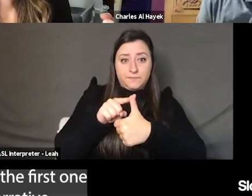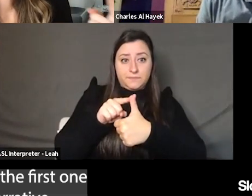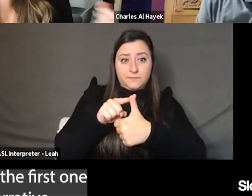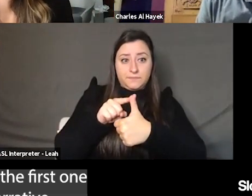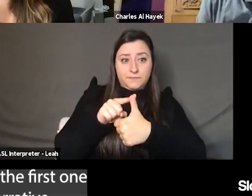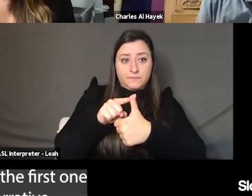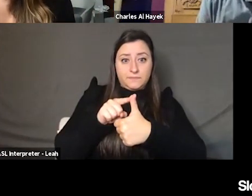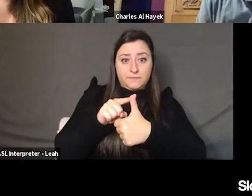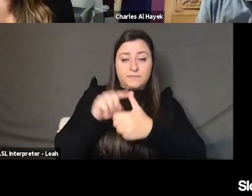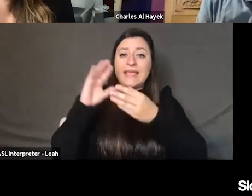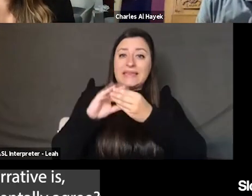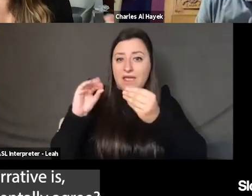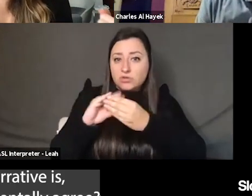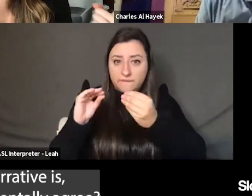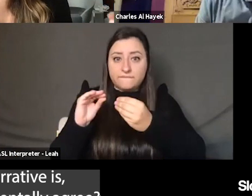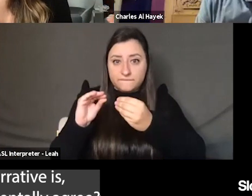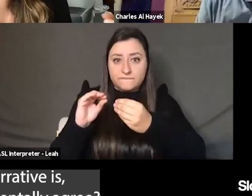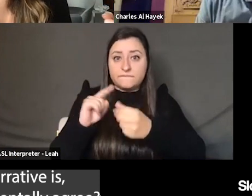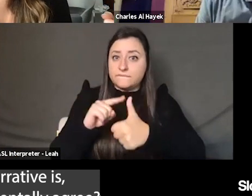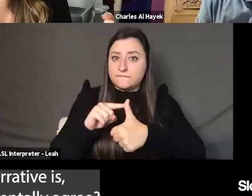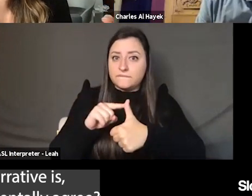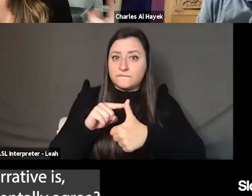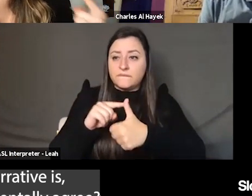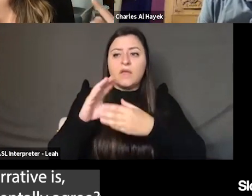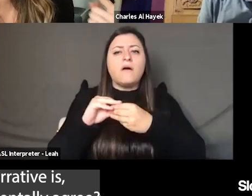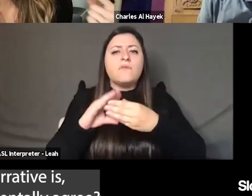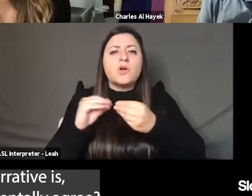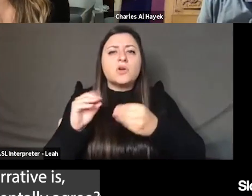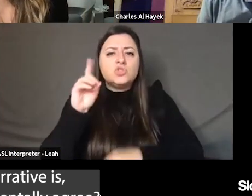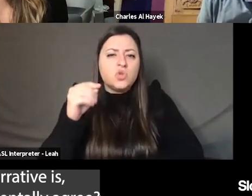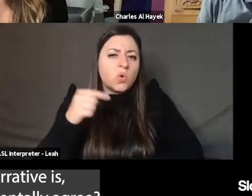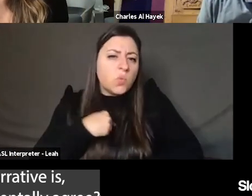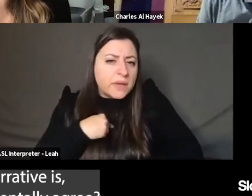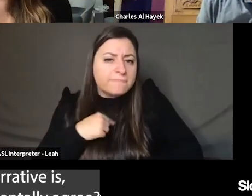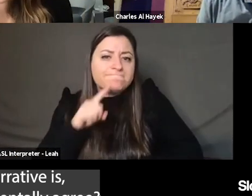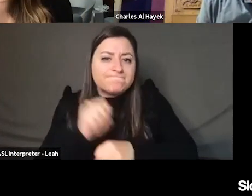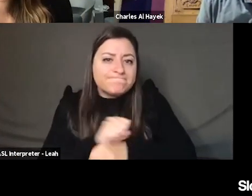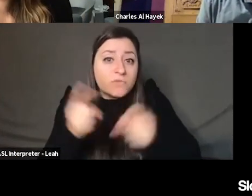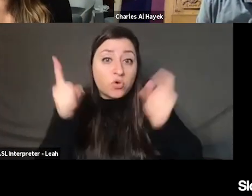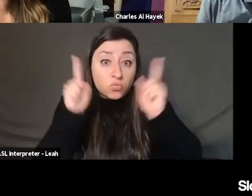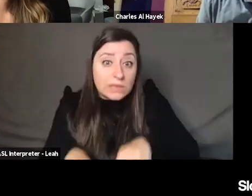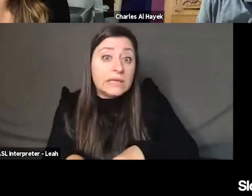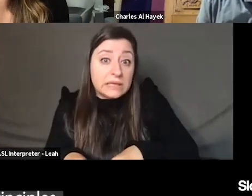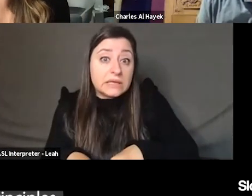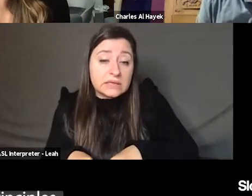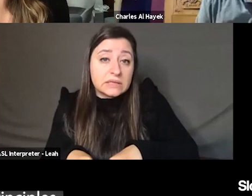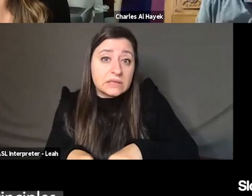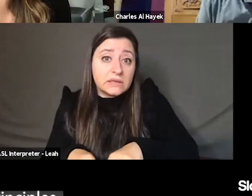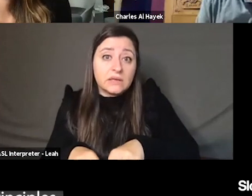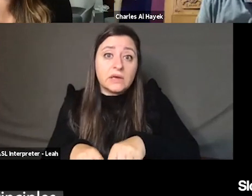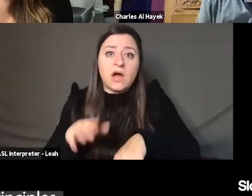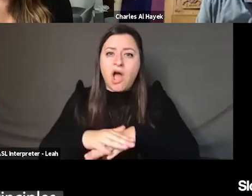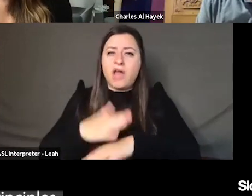The first one is the narrative. But the narrative is, do we fundamentally agree on